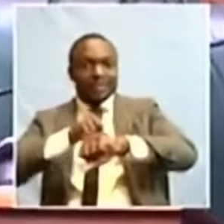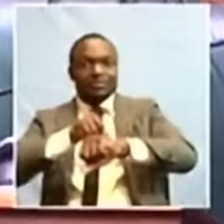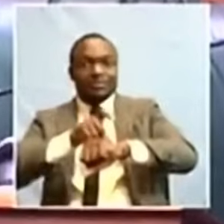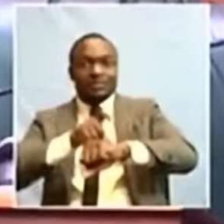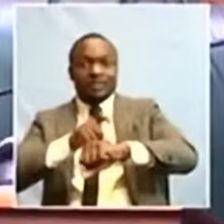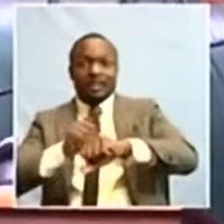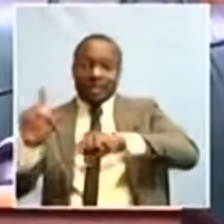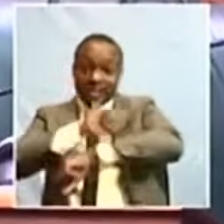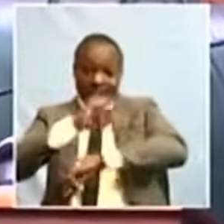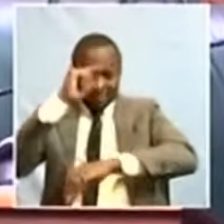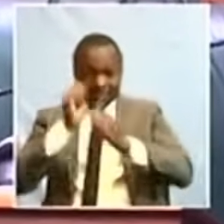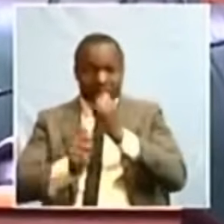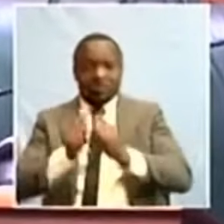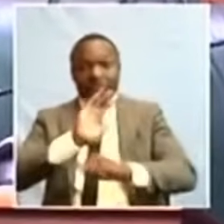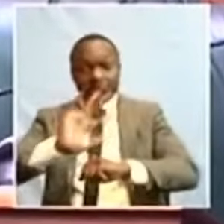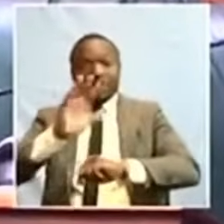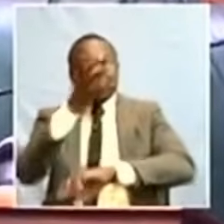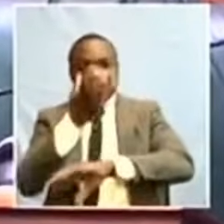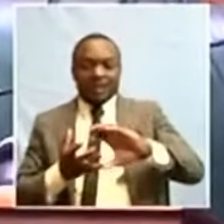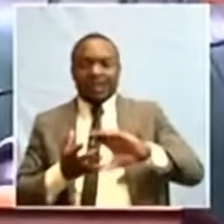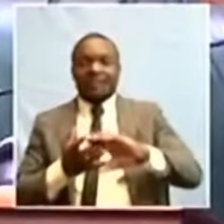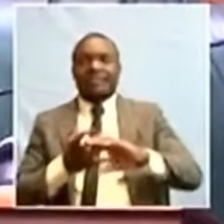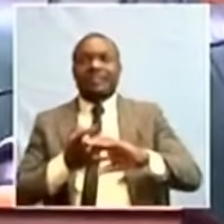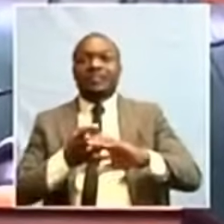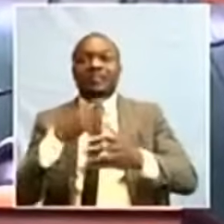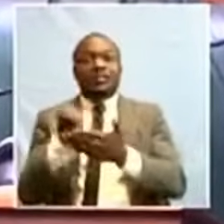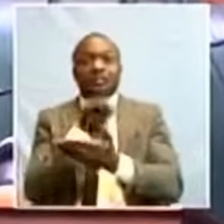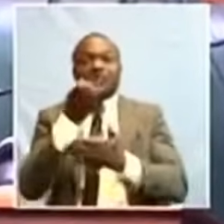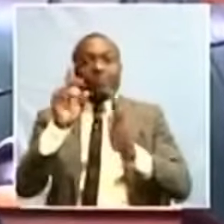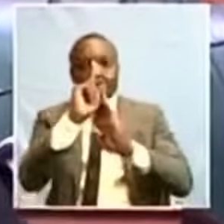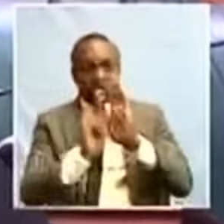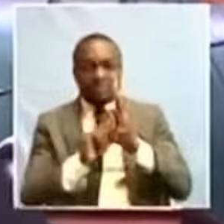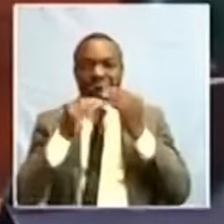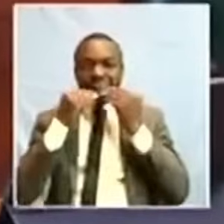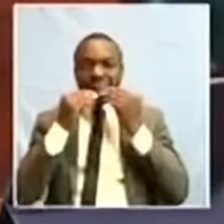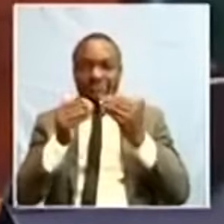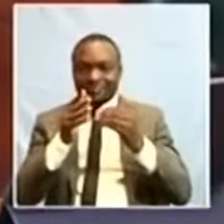day because of your harsh economic policies? Madam Speaker, thank you.